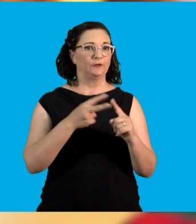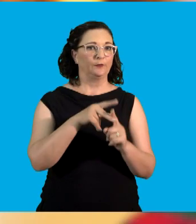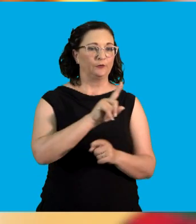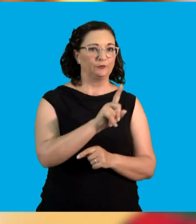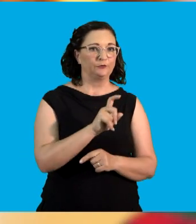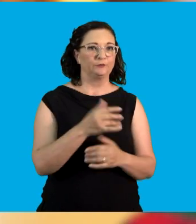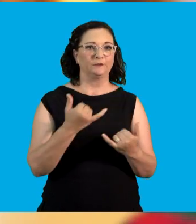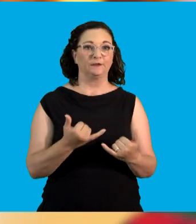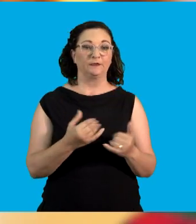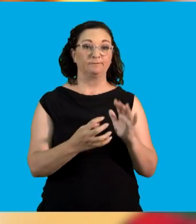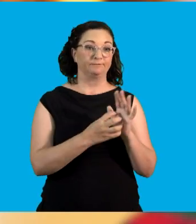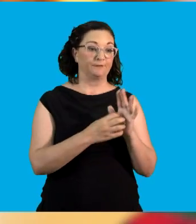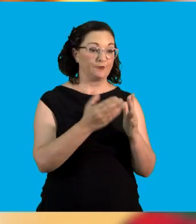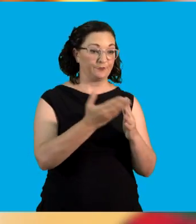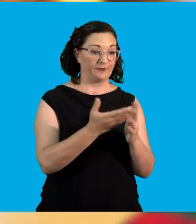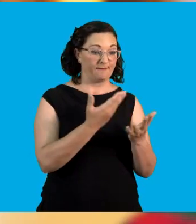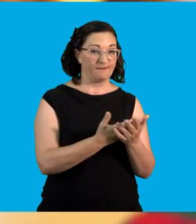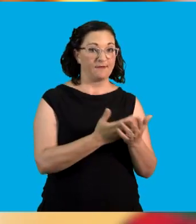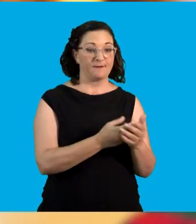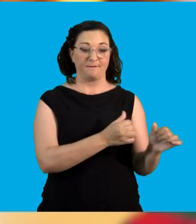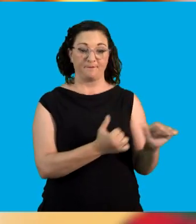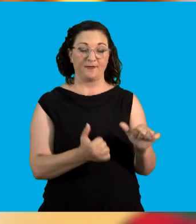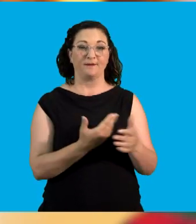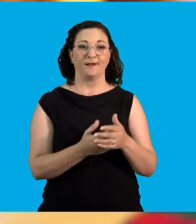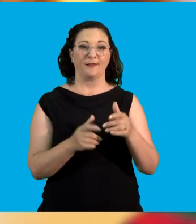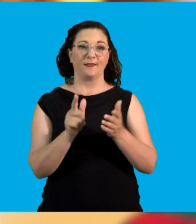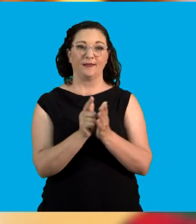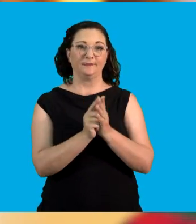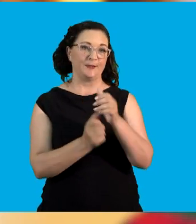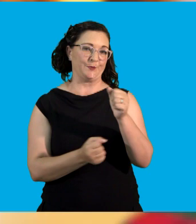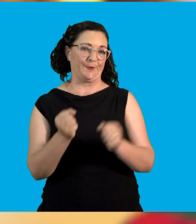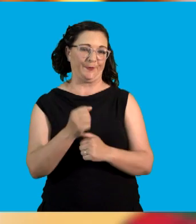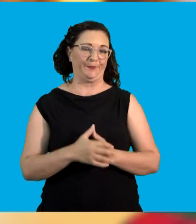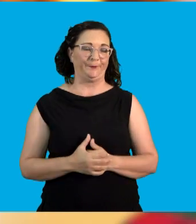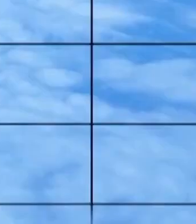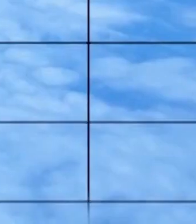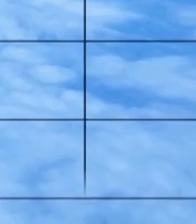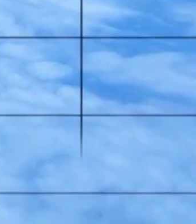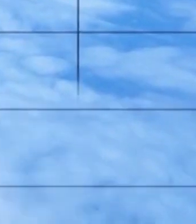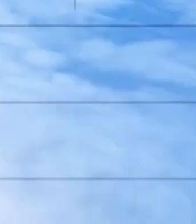guys, with the application questions. Let us take an air break, and when we come back, we wrap up our lesson.